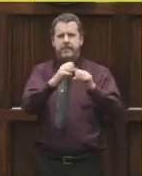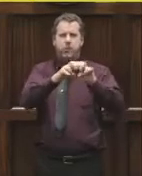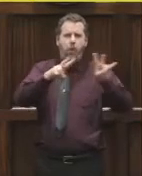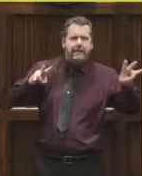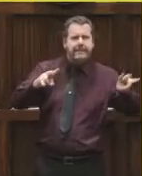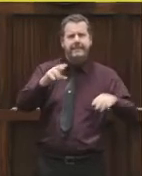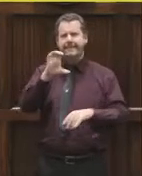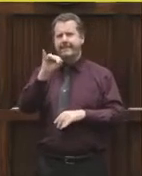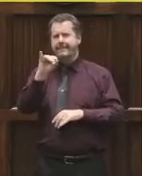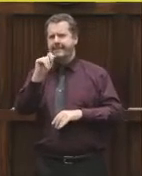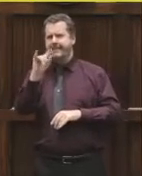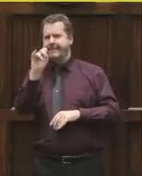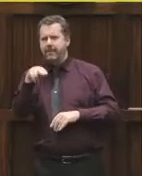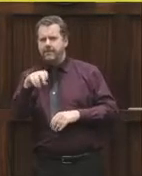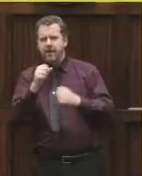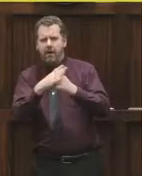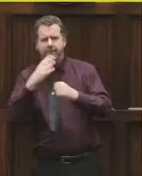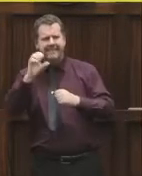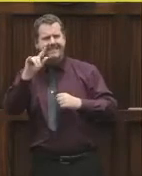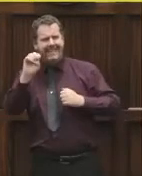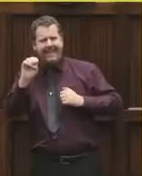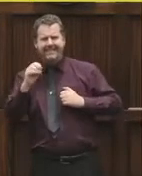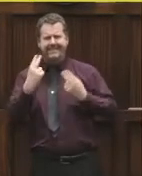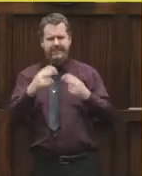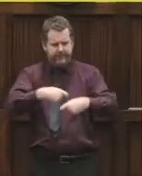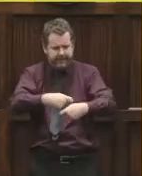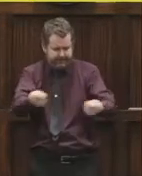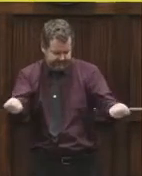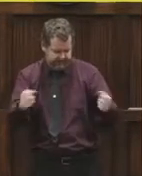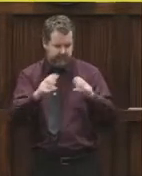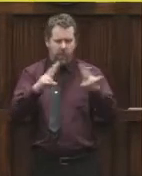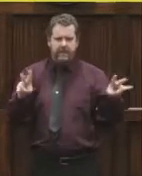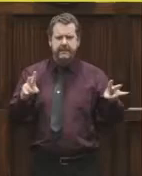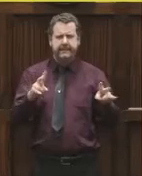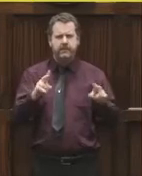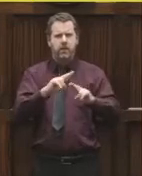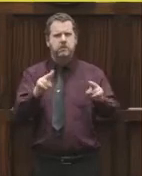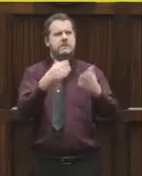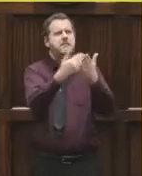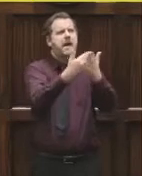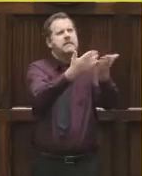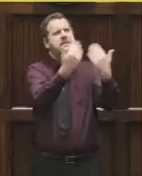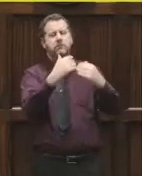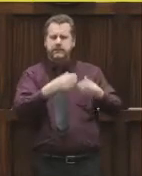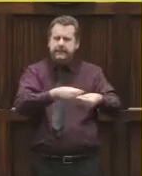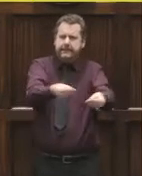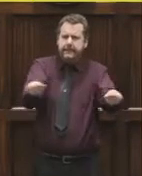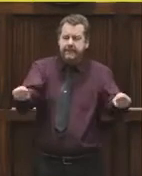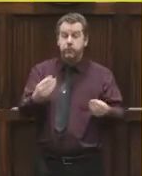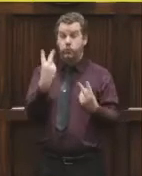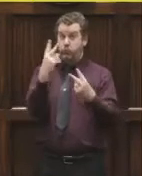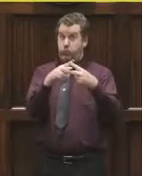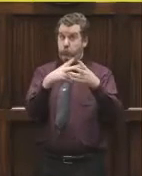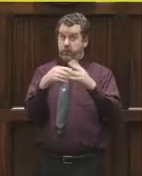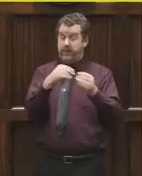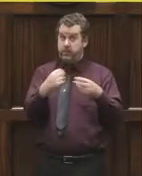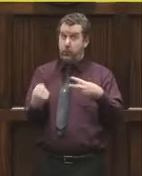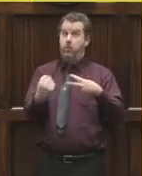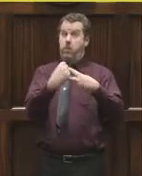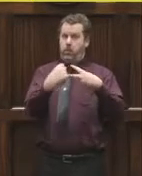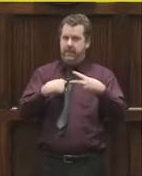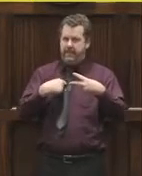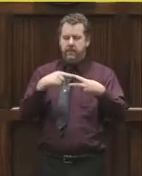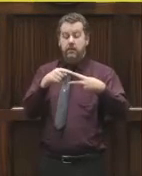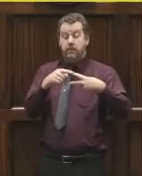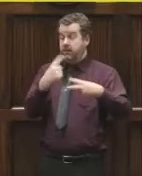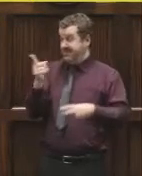citizens of the state getting equality and demanding equality. But there are two things that stuck out to me. First of all, Deputy Claire Daly said,